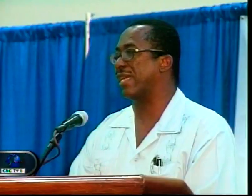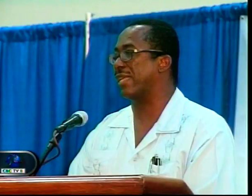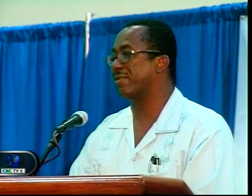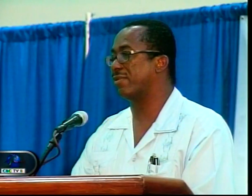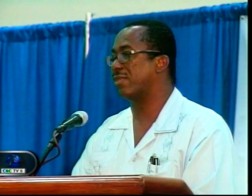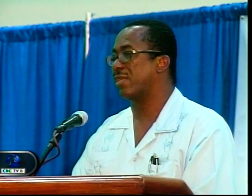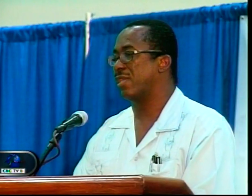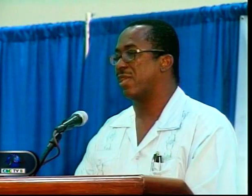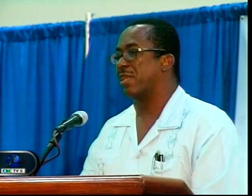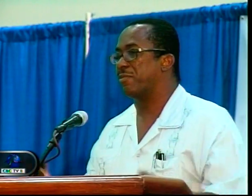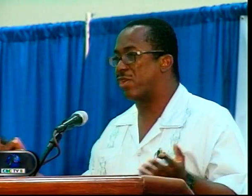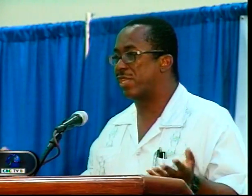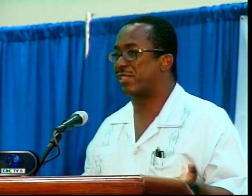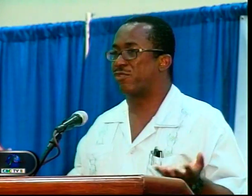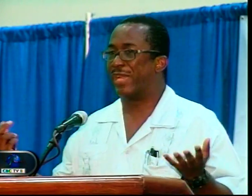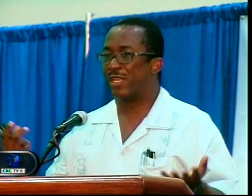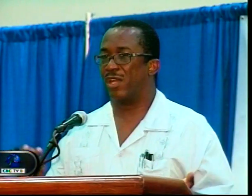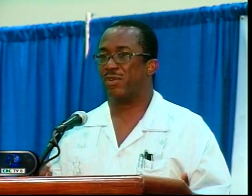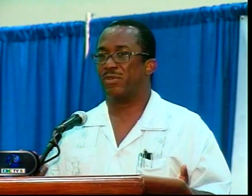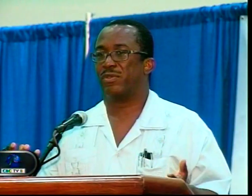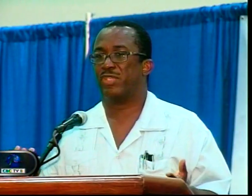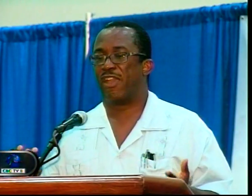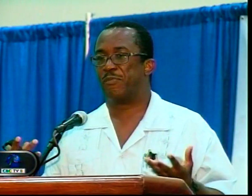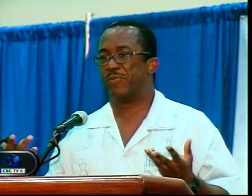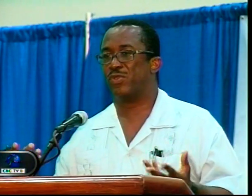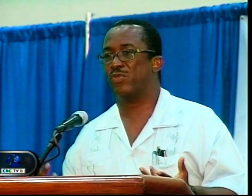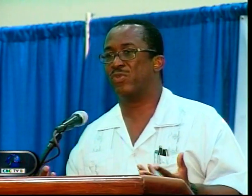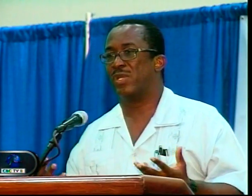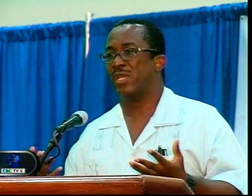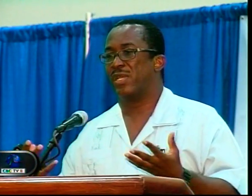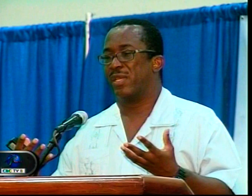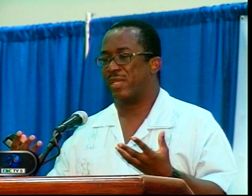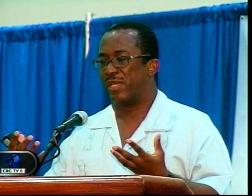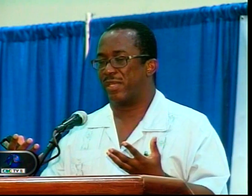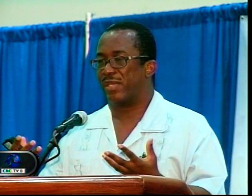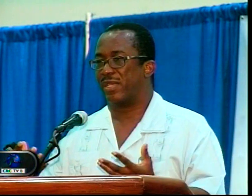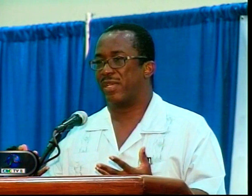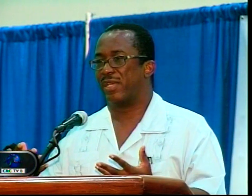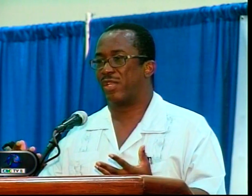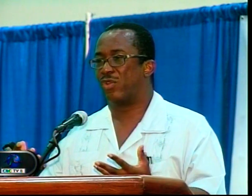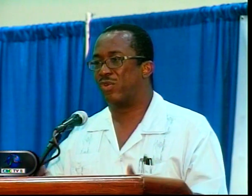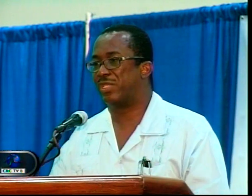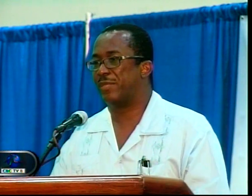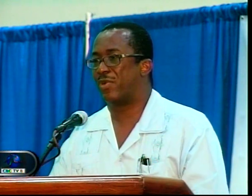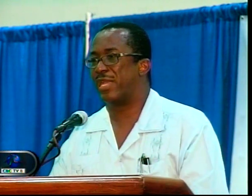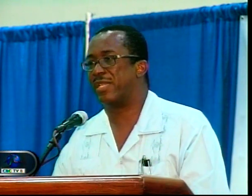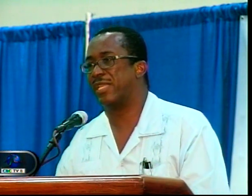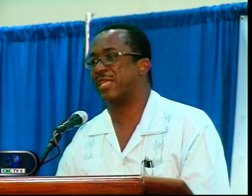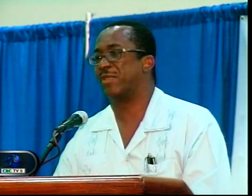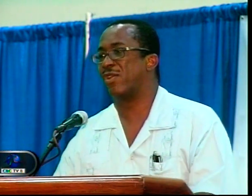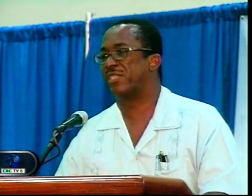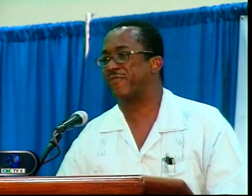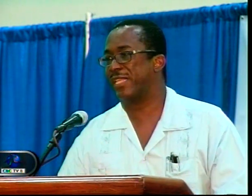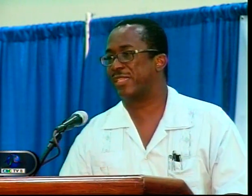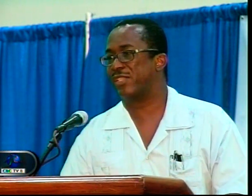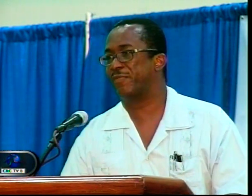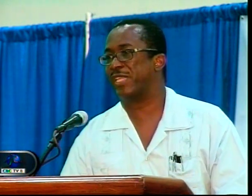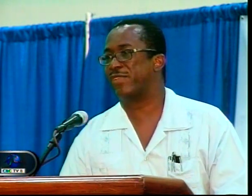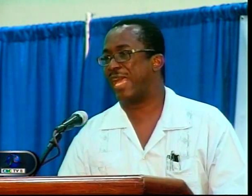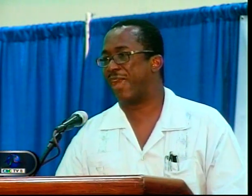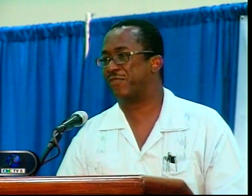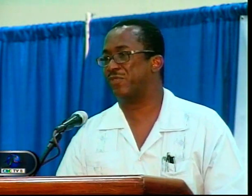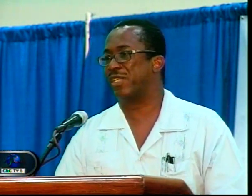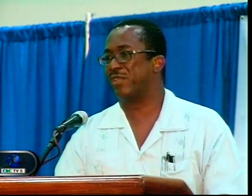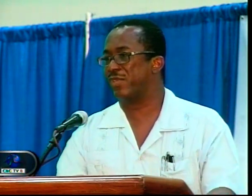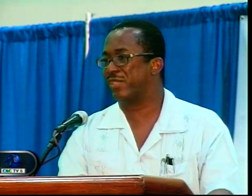to do that. Because right now, you have people who go to the polyclinic because they feel they're entitled to, but they